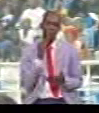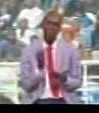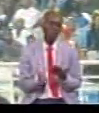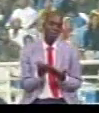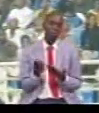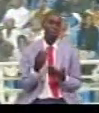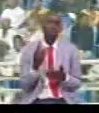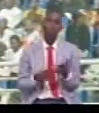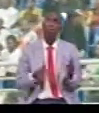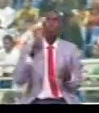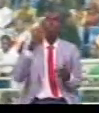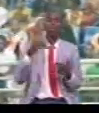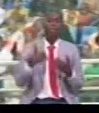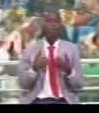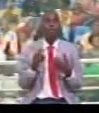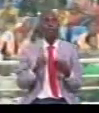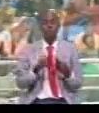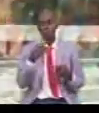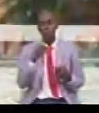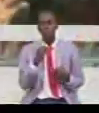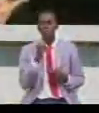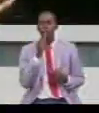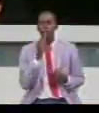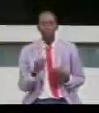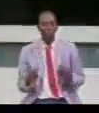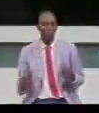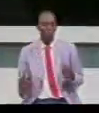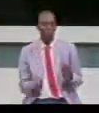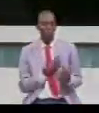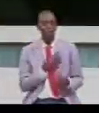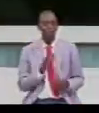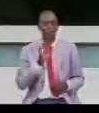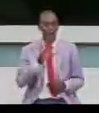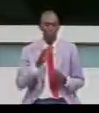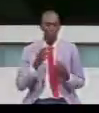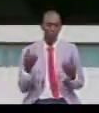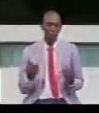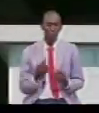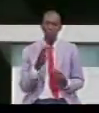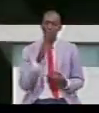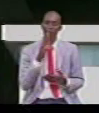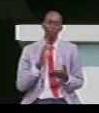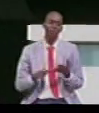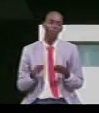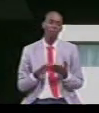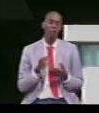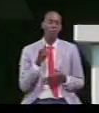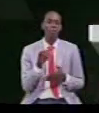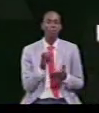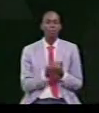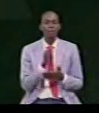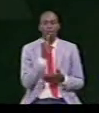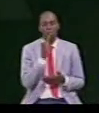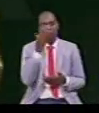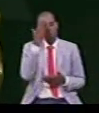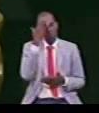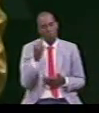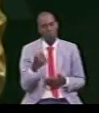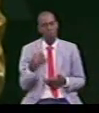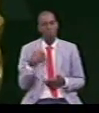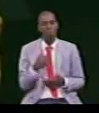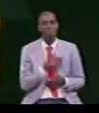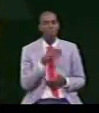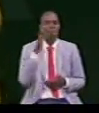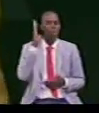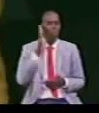to say is, first of all, thy sins are forgiven thee. That's why we first of all make